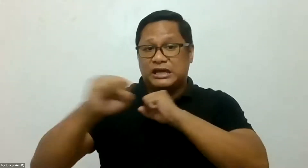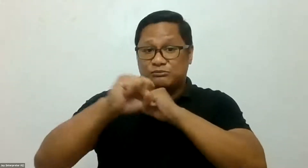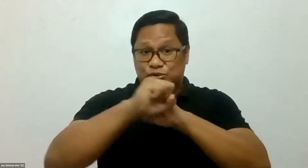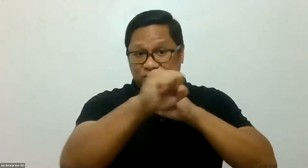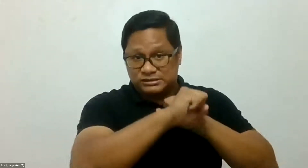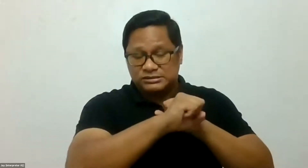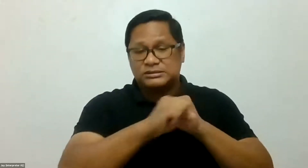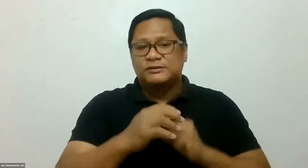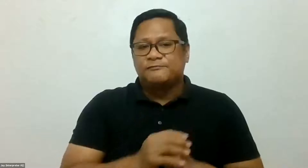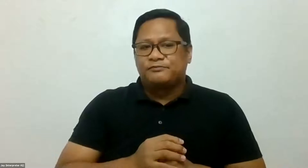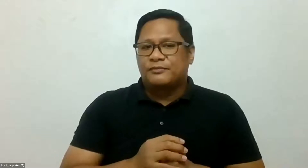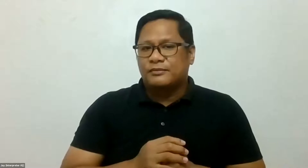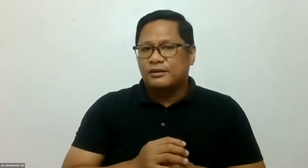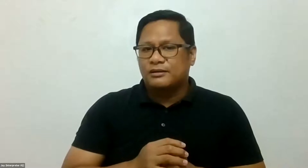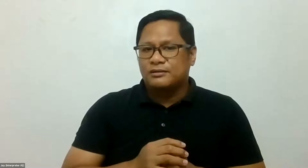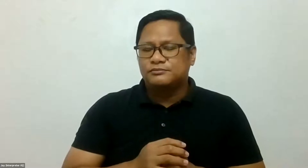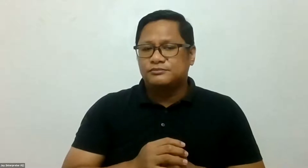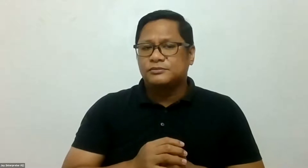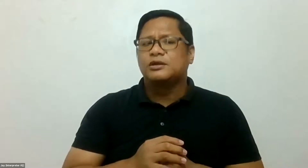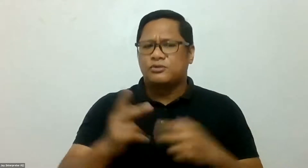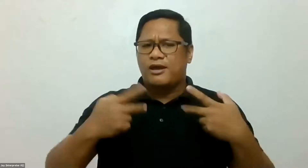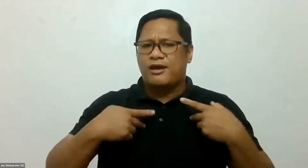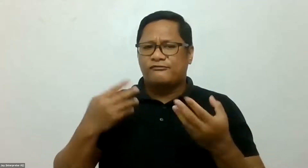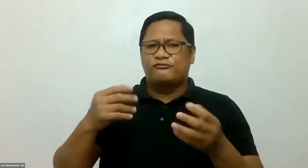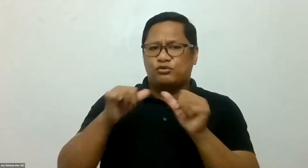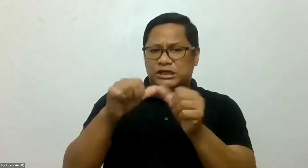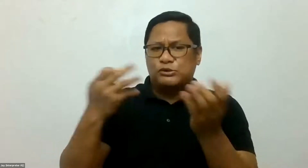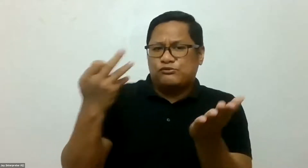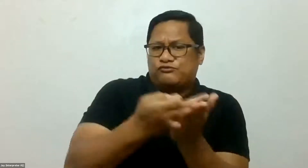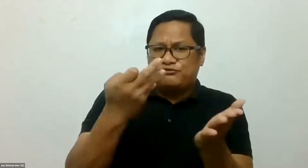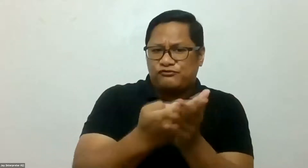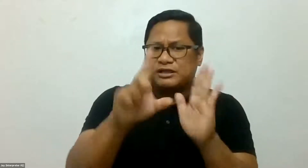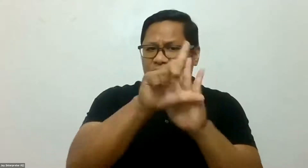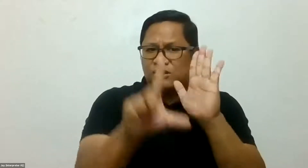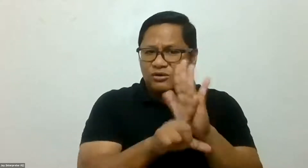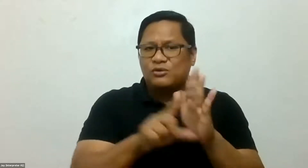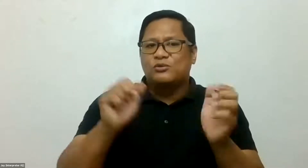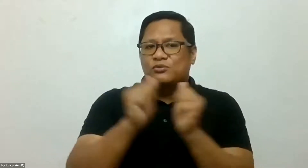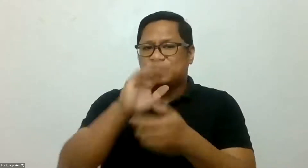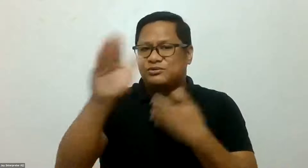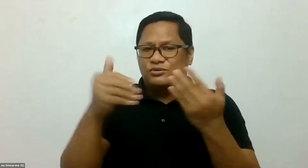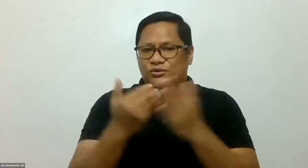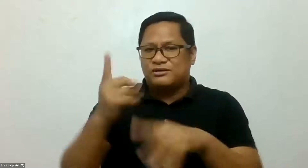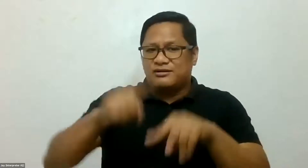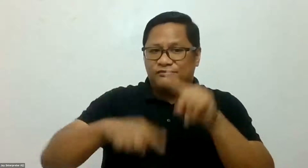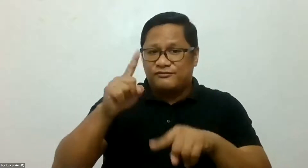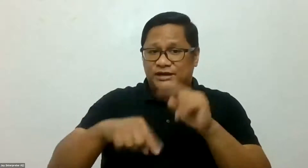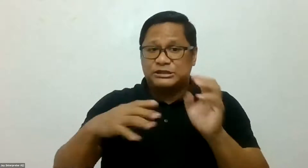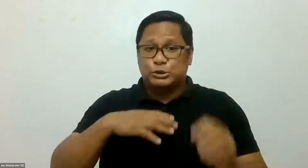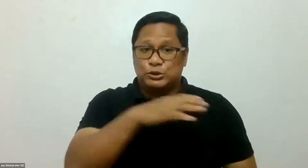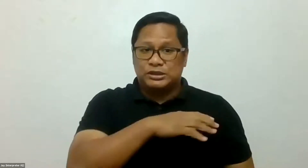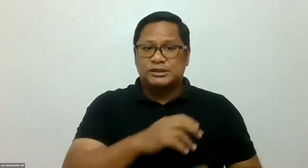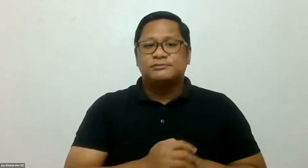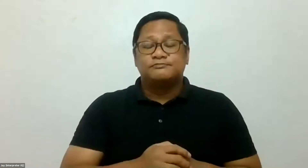to put funding to these laws with all of your friends in Congress.